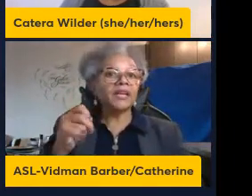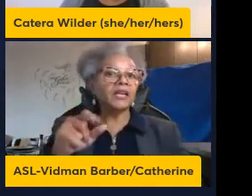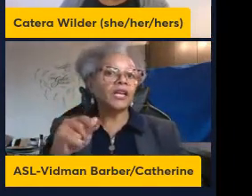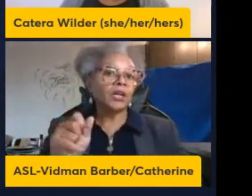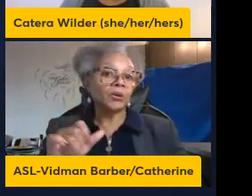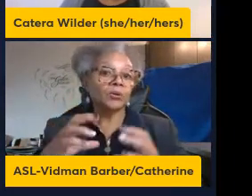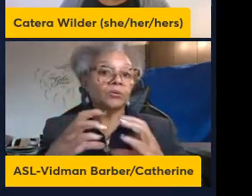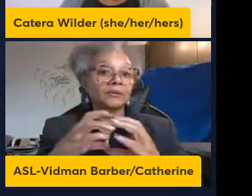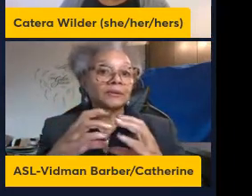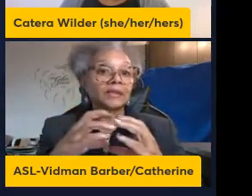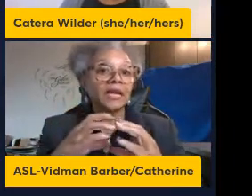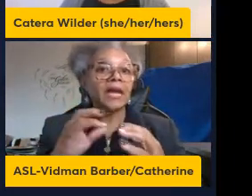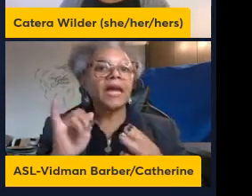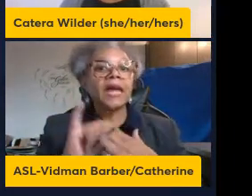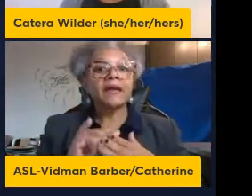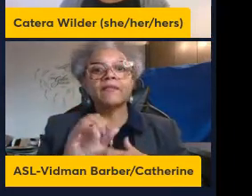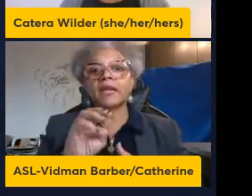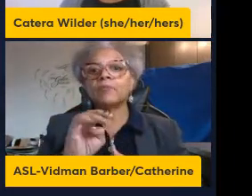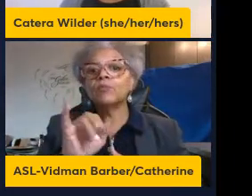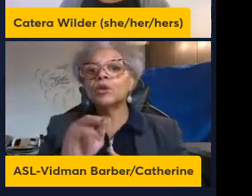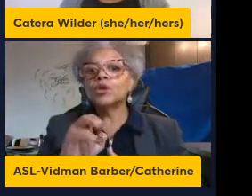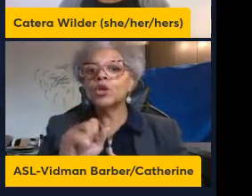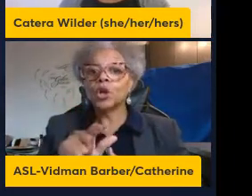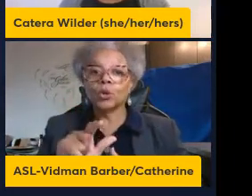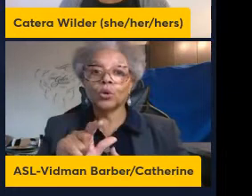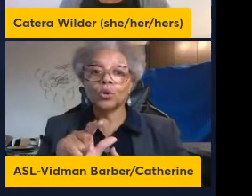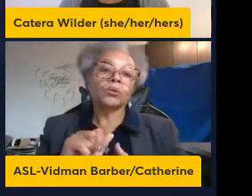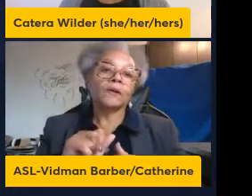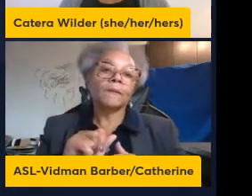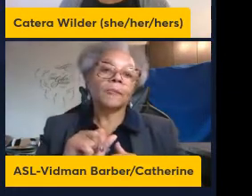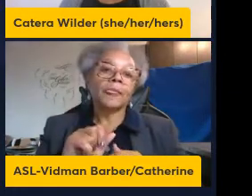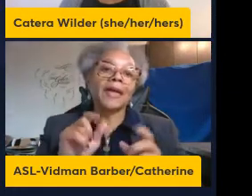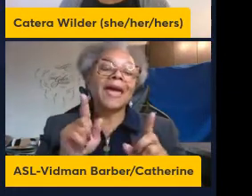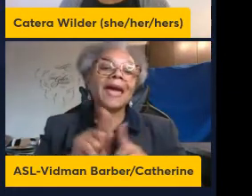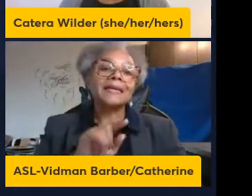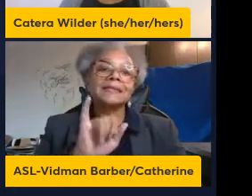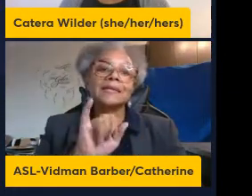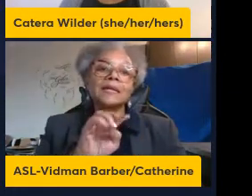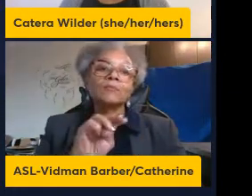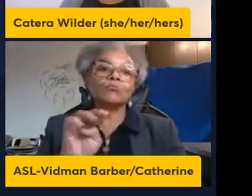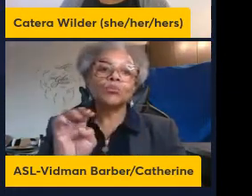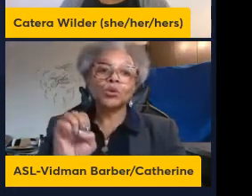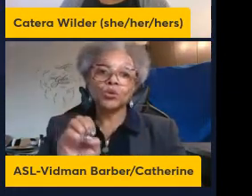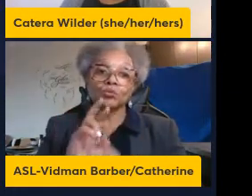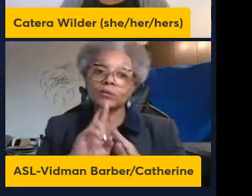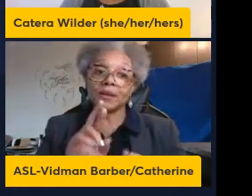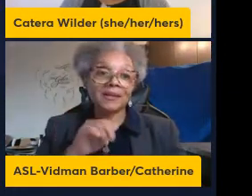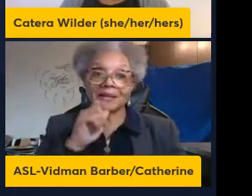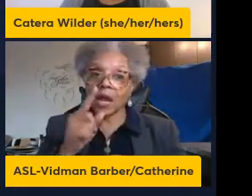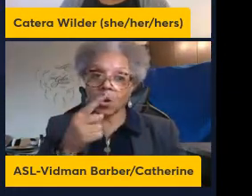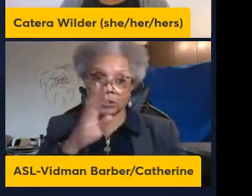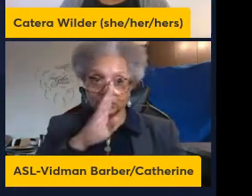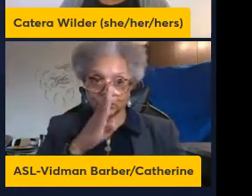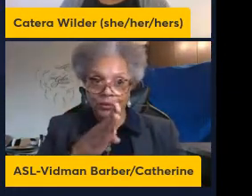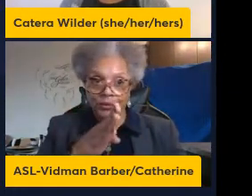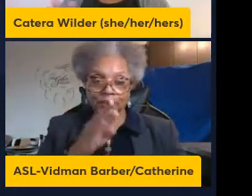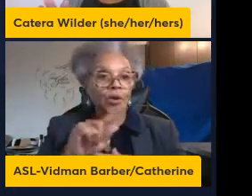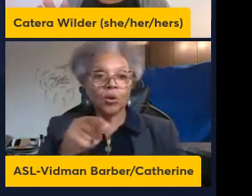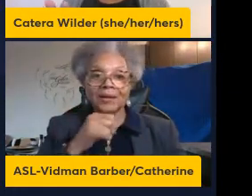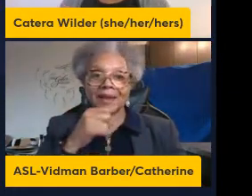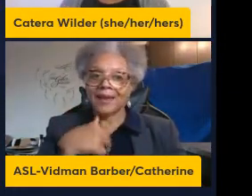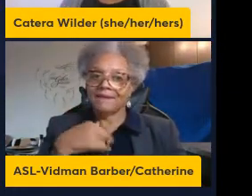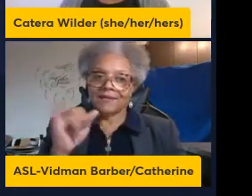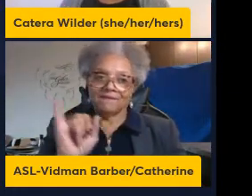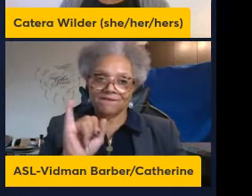immunity, I think, is really important, as these as immune responses are not unidirectional. You don't just have infection